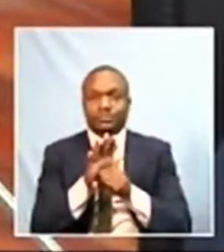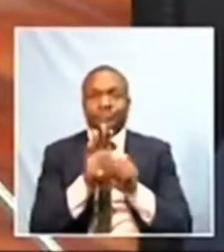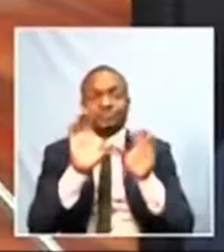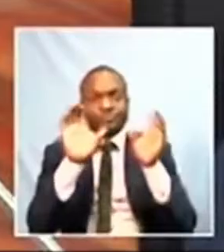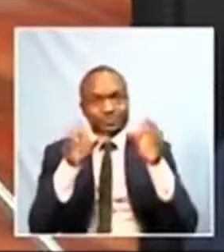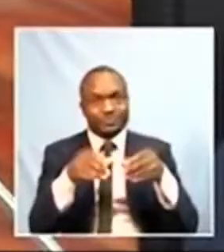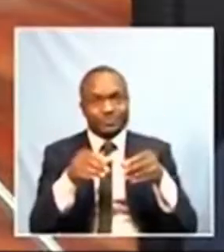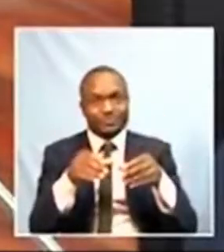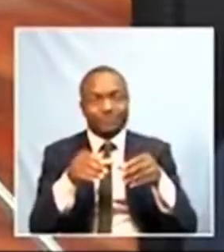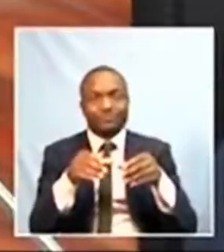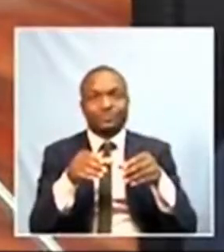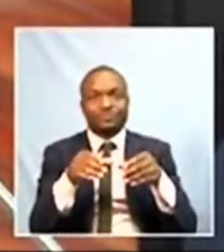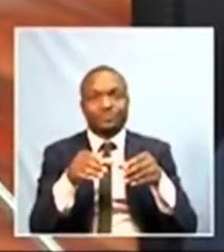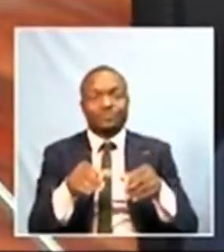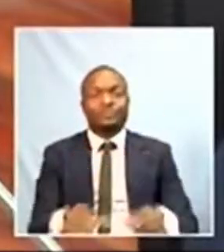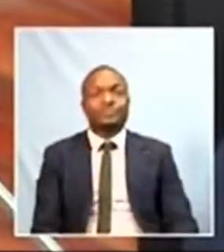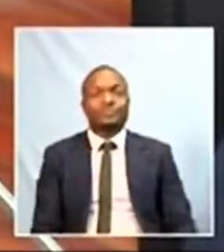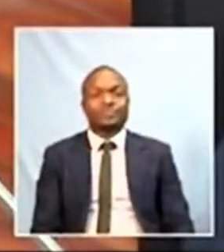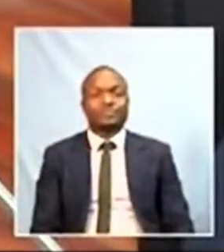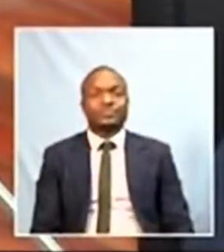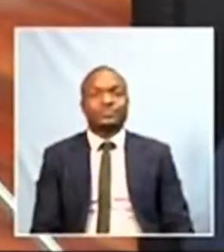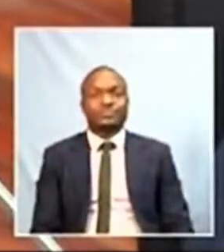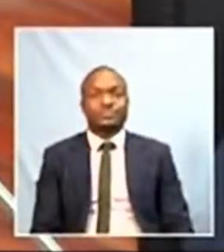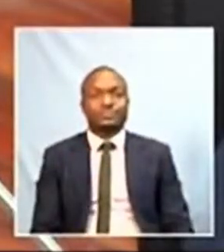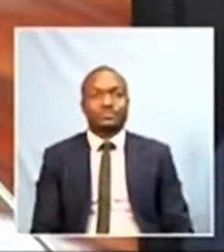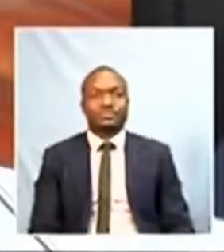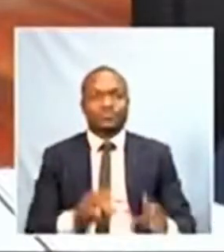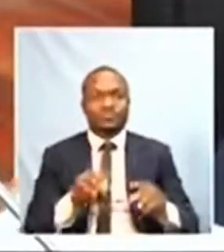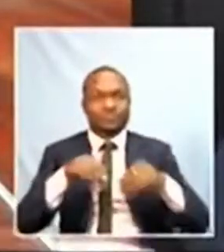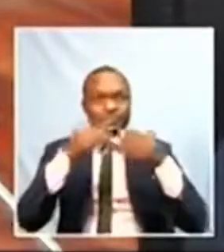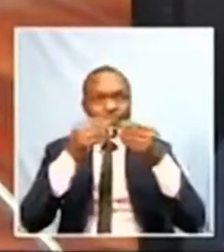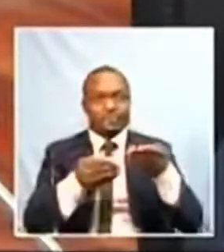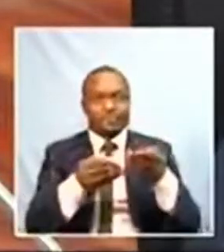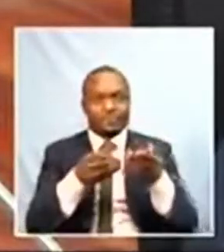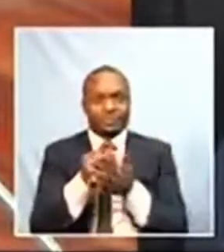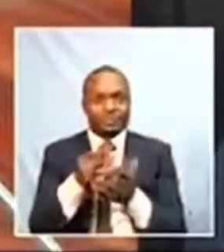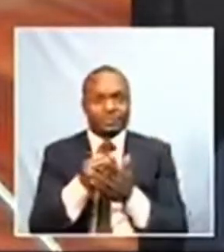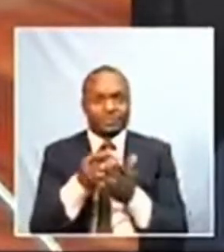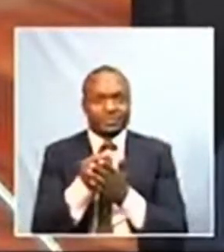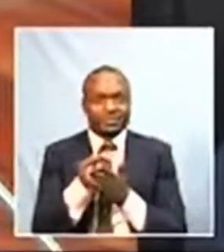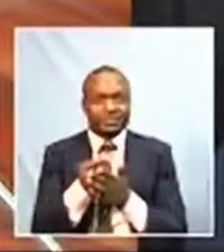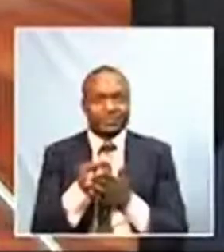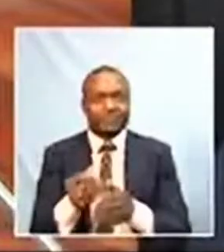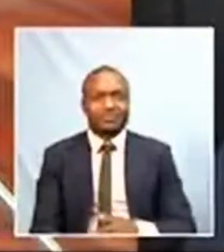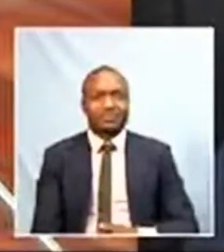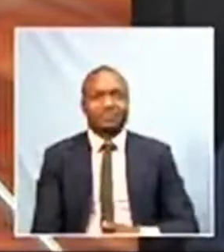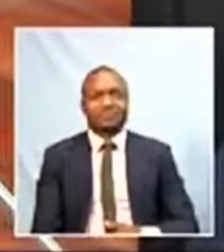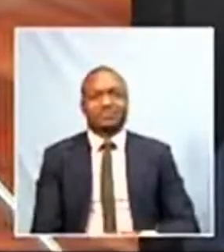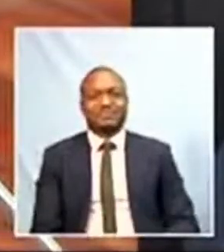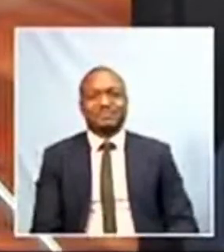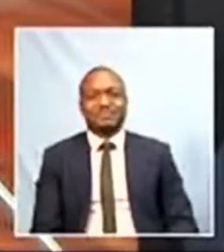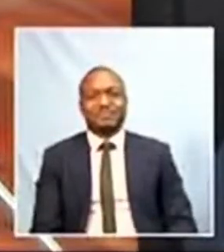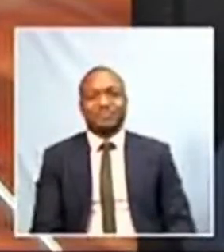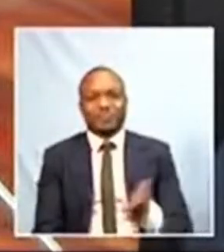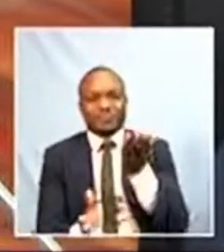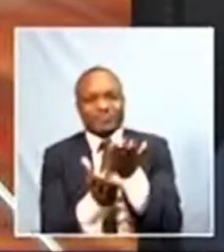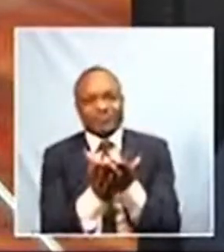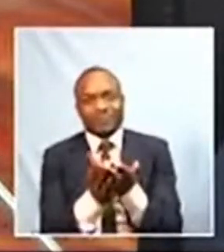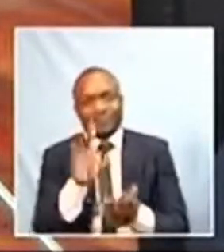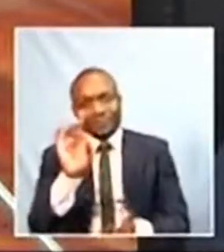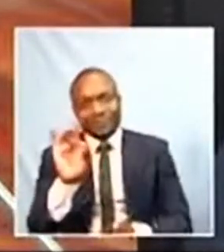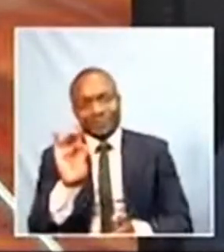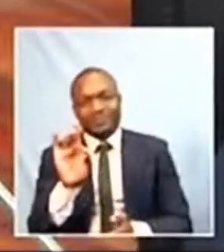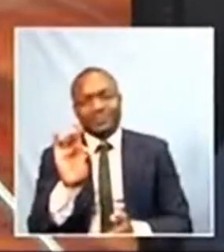SIKONGO Town Council will continue to operate within the allocated funds. We move to Appendix 8, performance